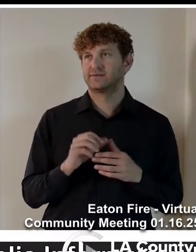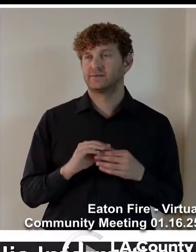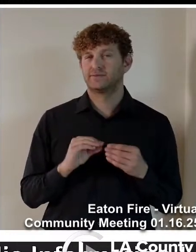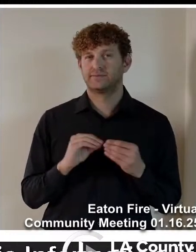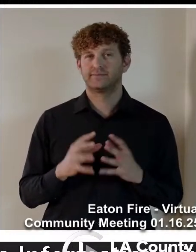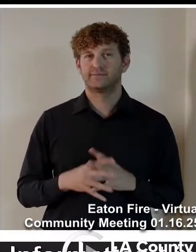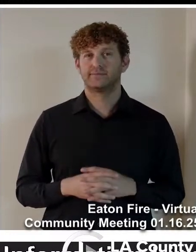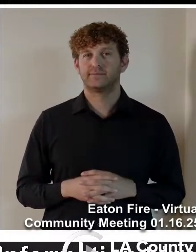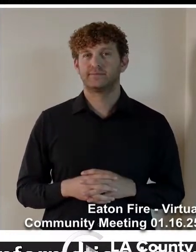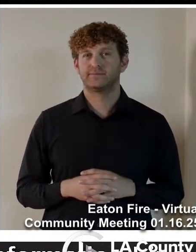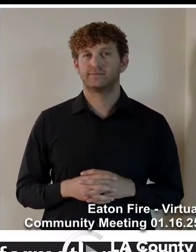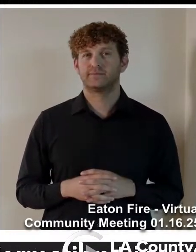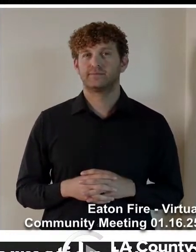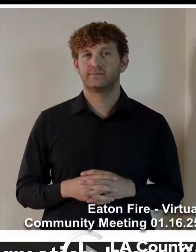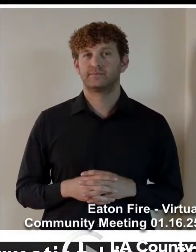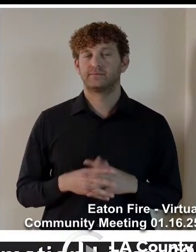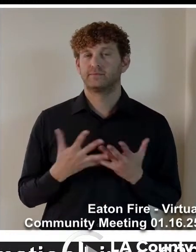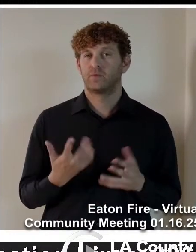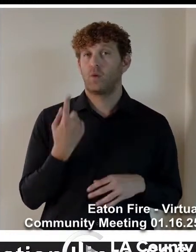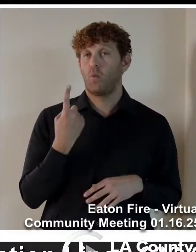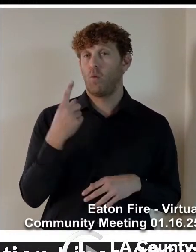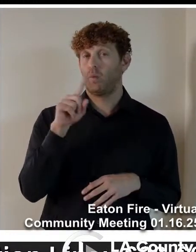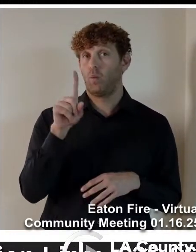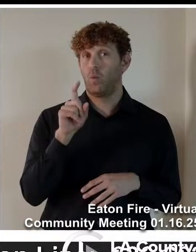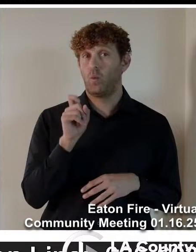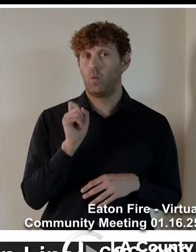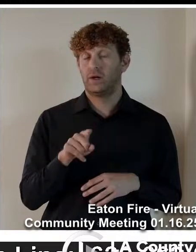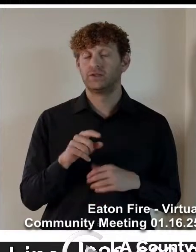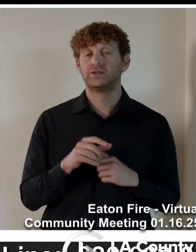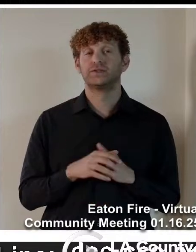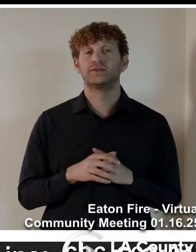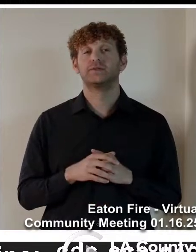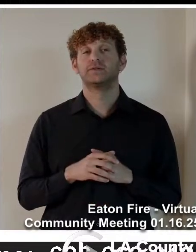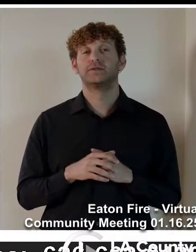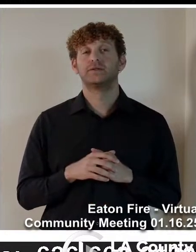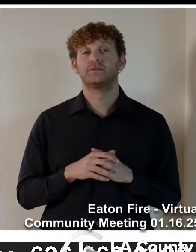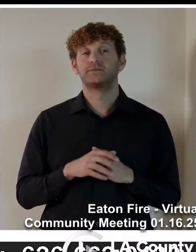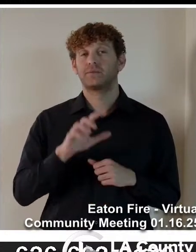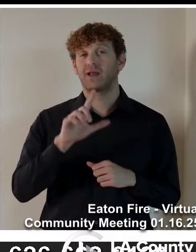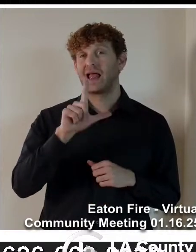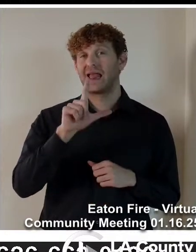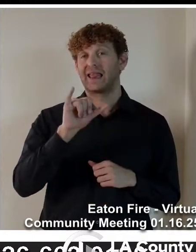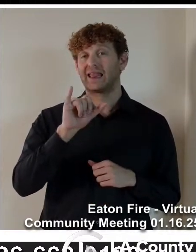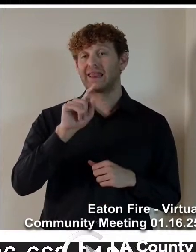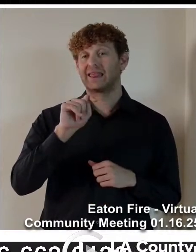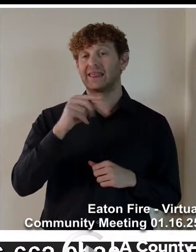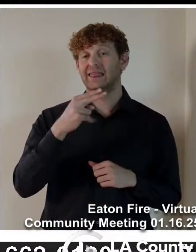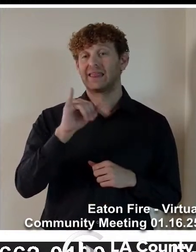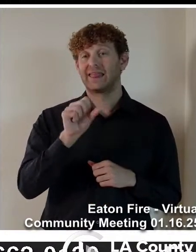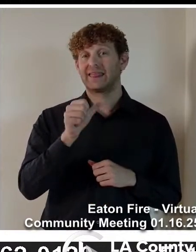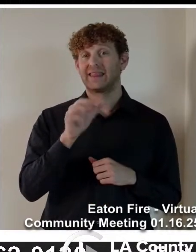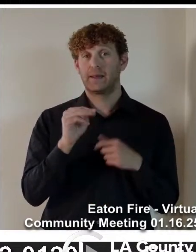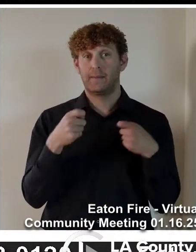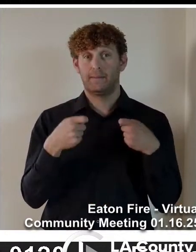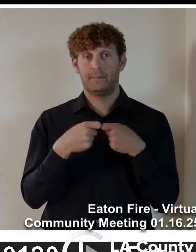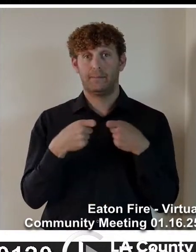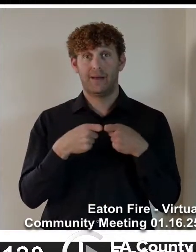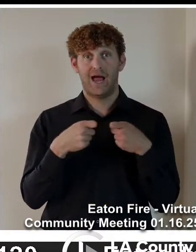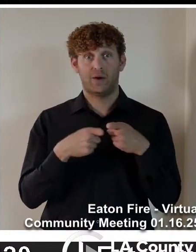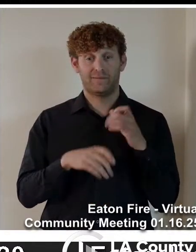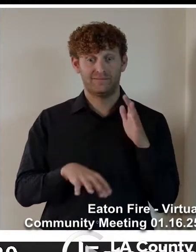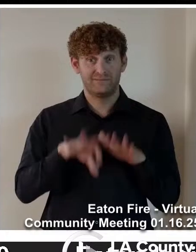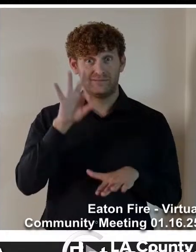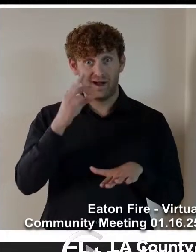All right, one question we have for tonight is regarding the lithium batteries that we found that were underground. That was discovered at a